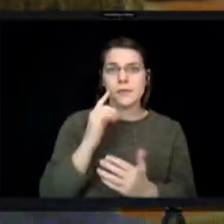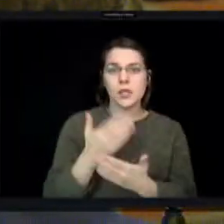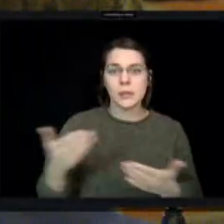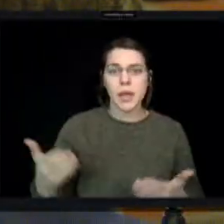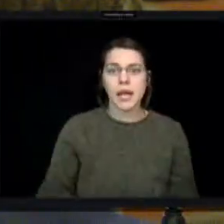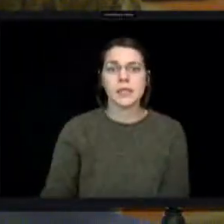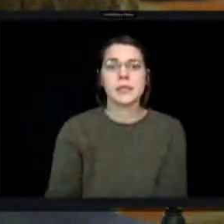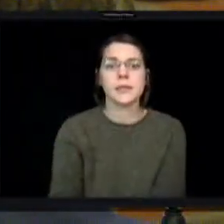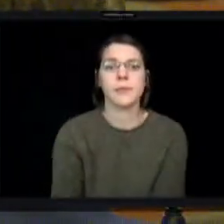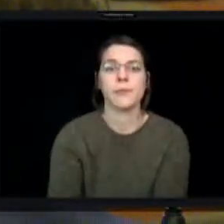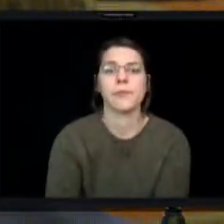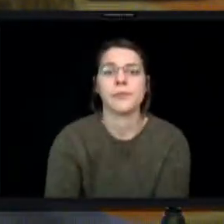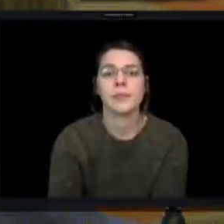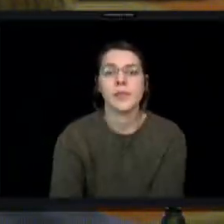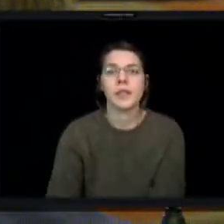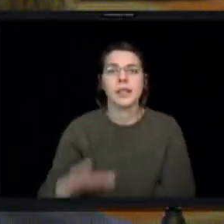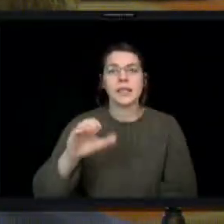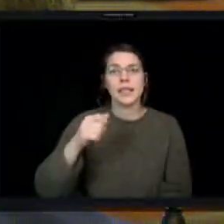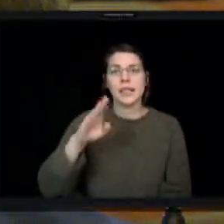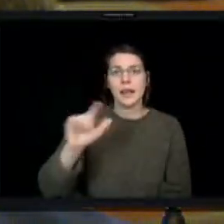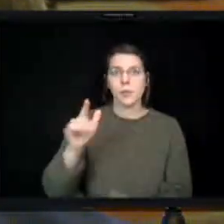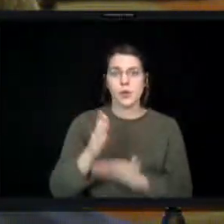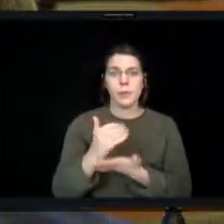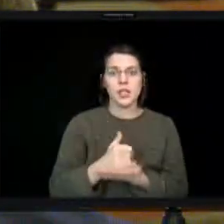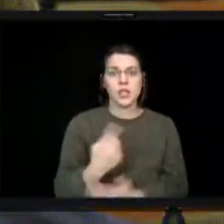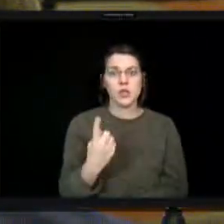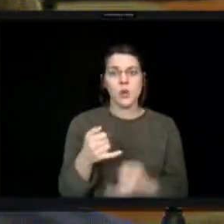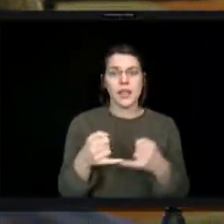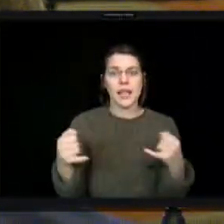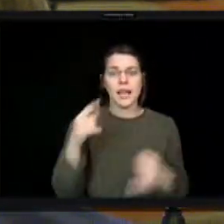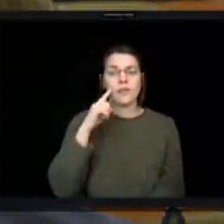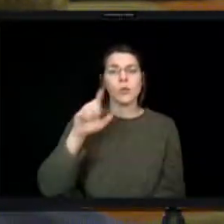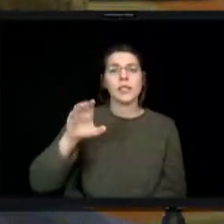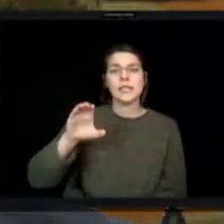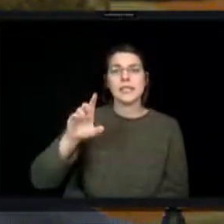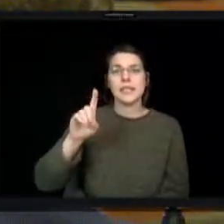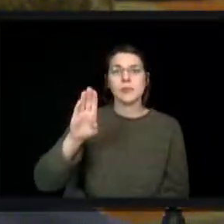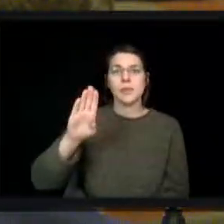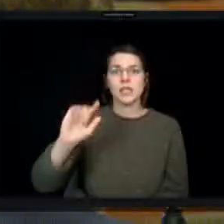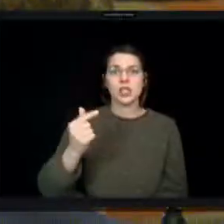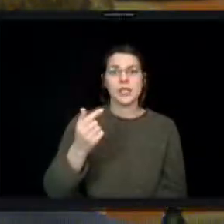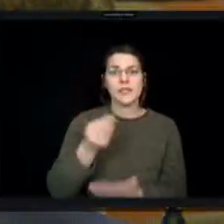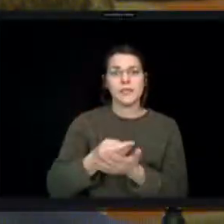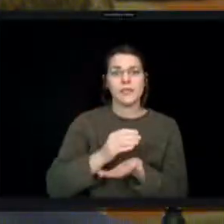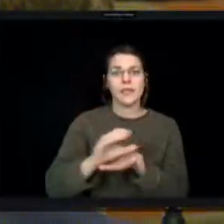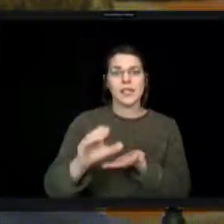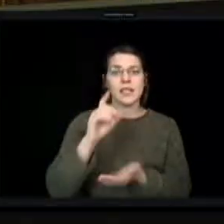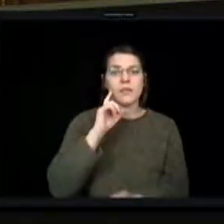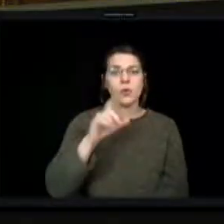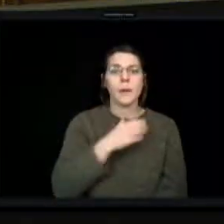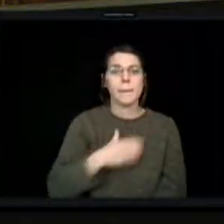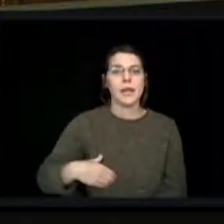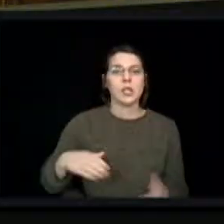line in CDBG funding for Mayor's Office public service grants. And that's all I have.